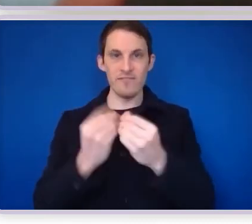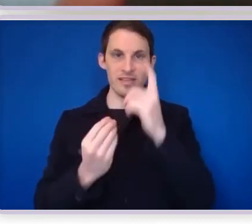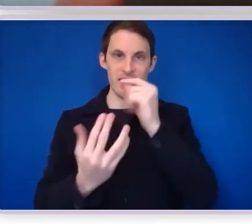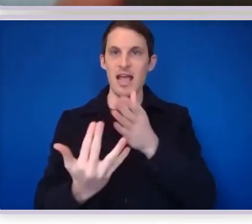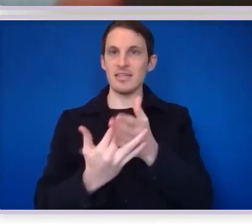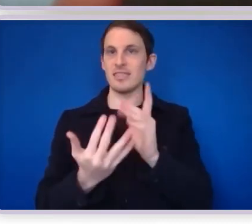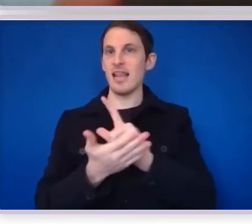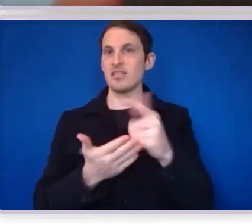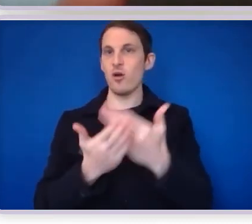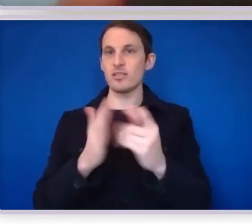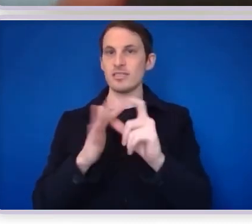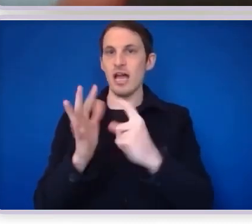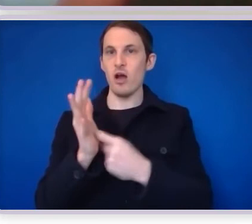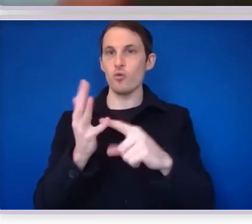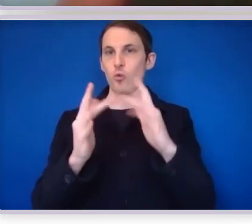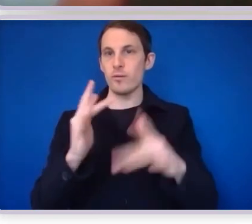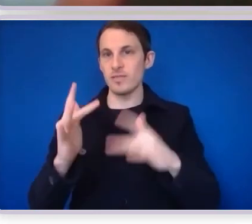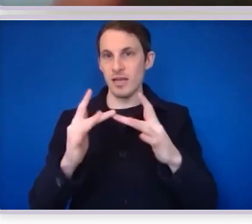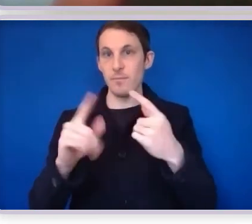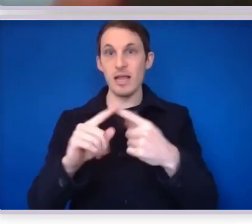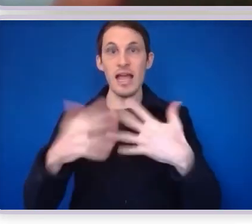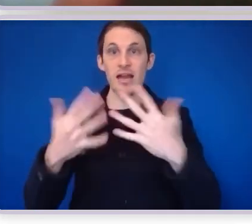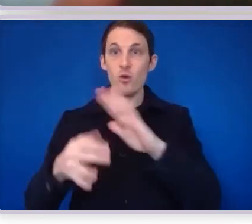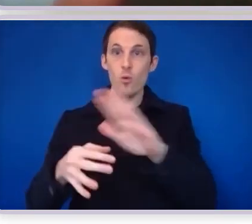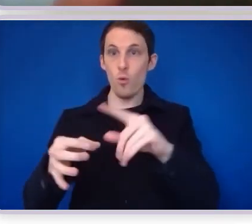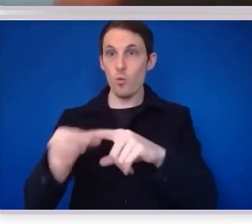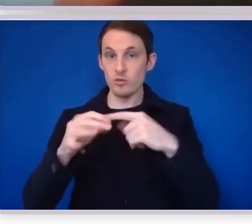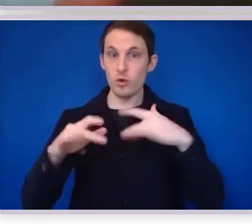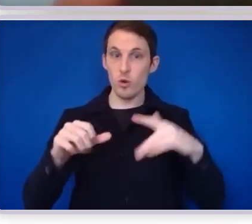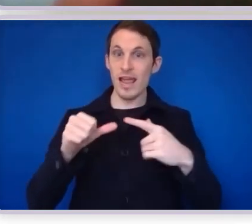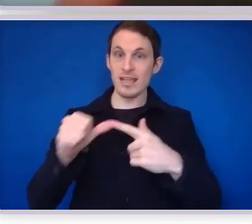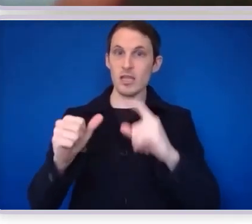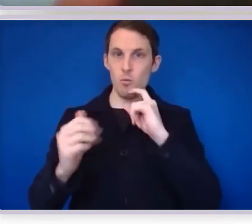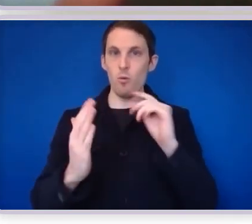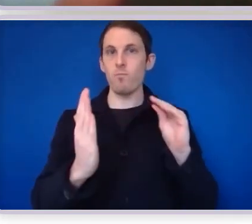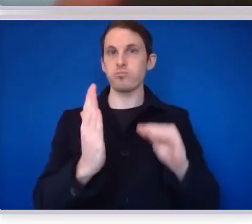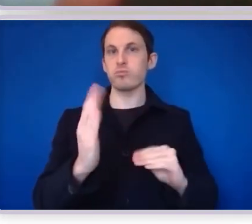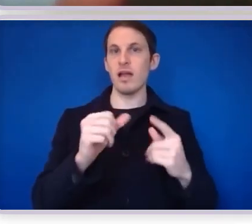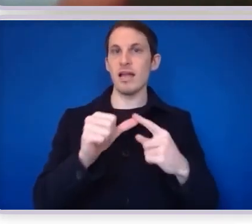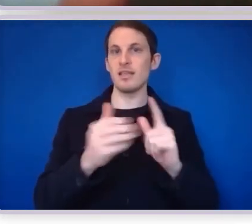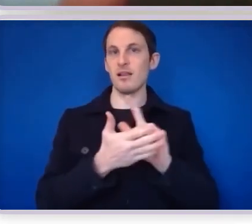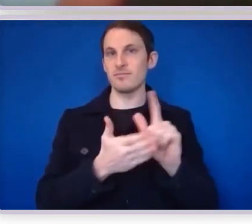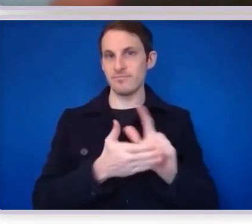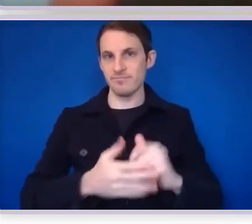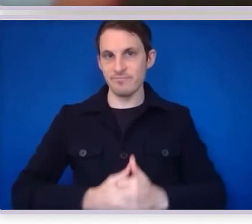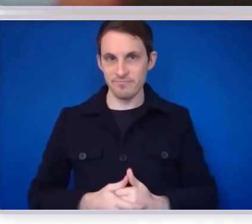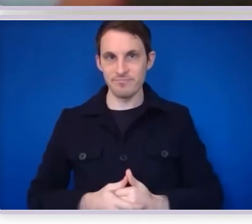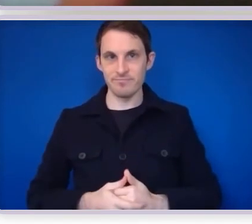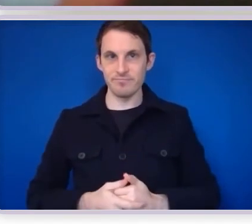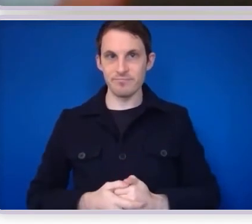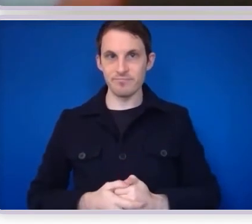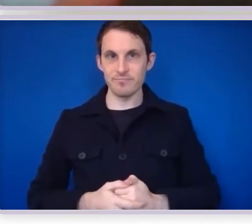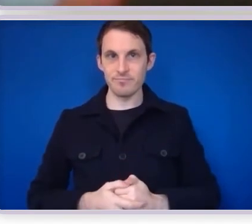Darwin website, as well as any questions we don't get to. Everything will be available later when it's all finished. So we'll